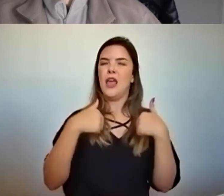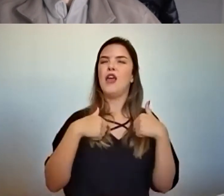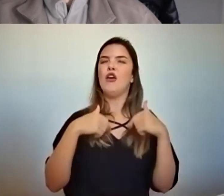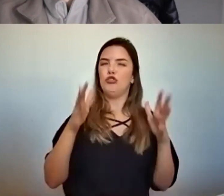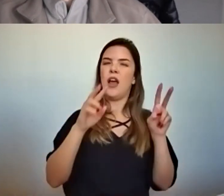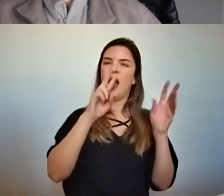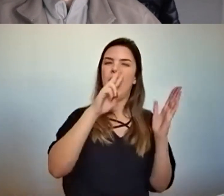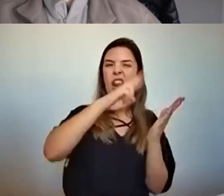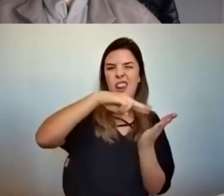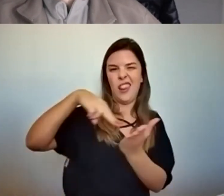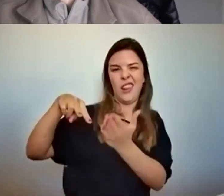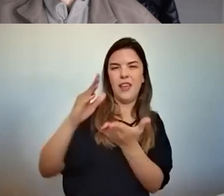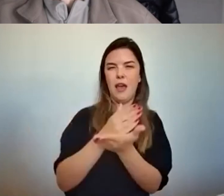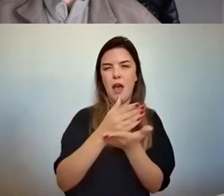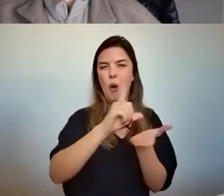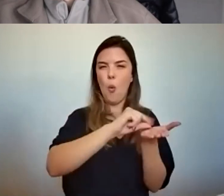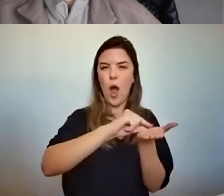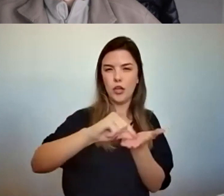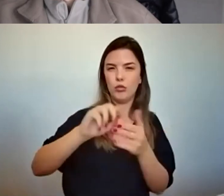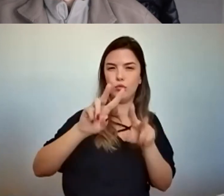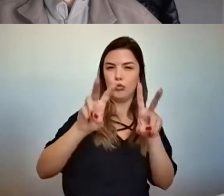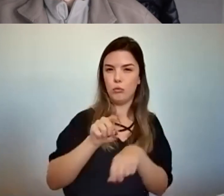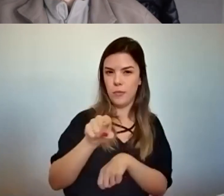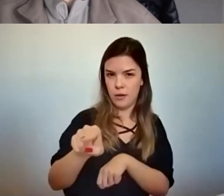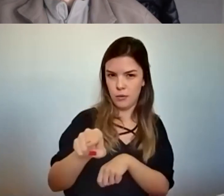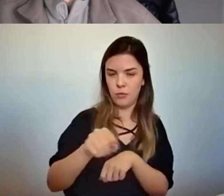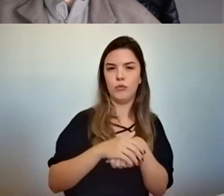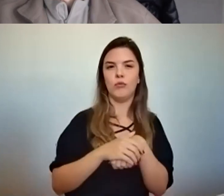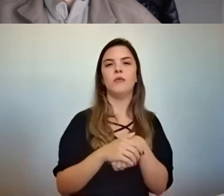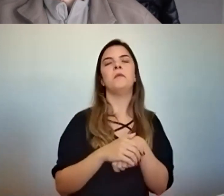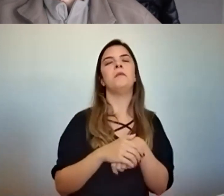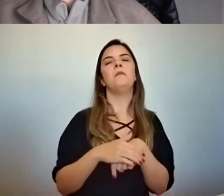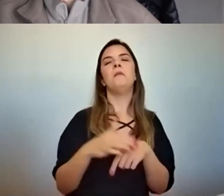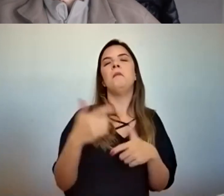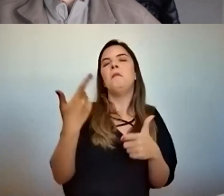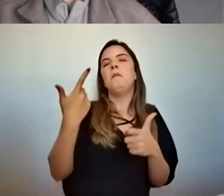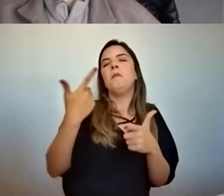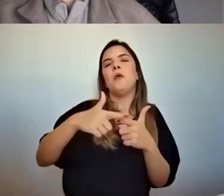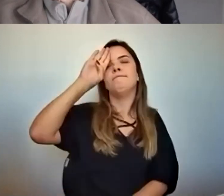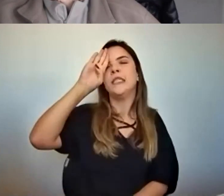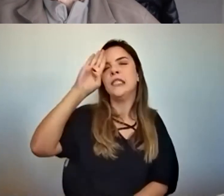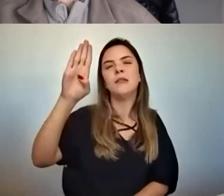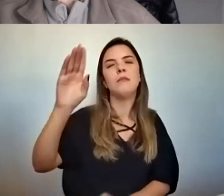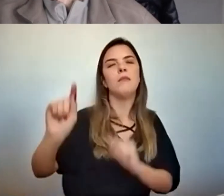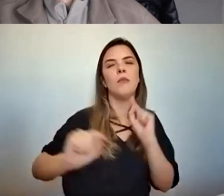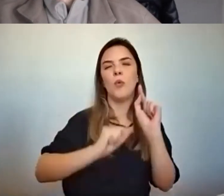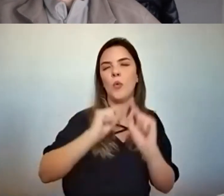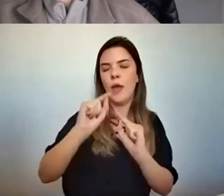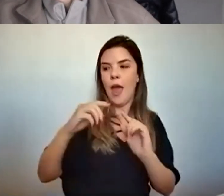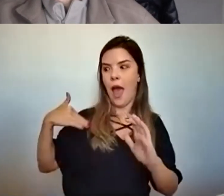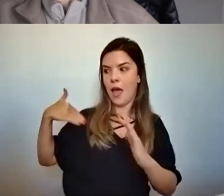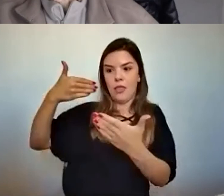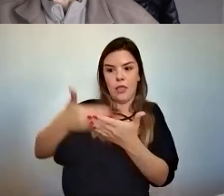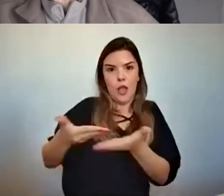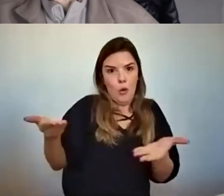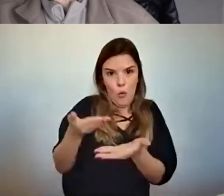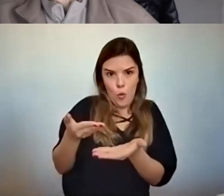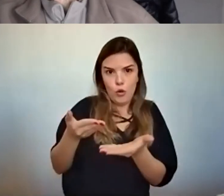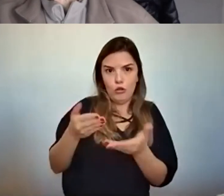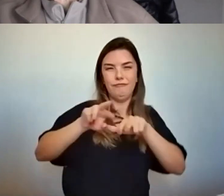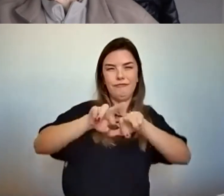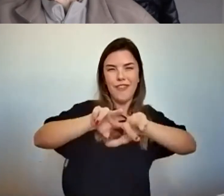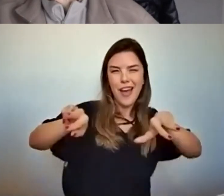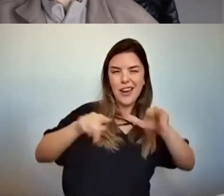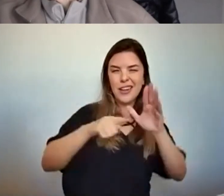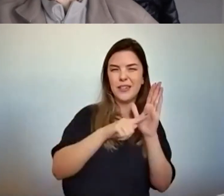that, I think the problem is that the studies conducted so far have indicators that